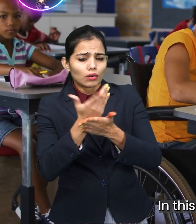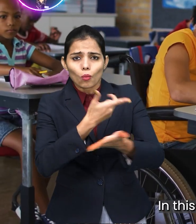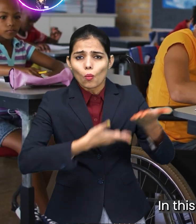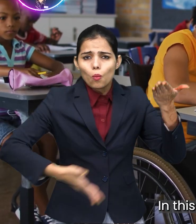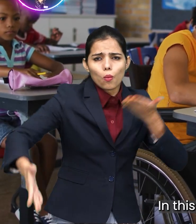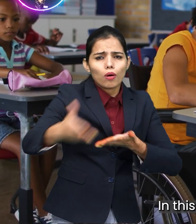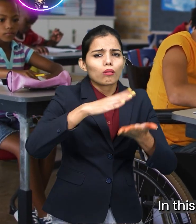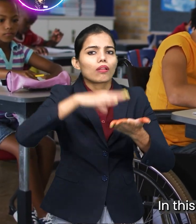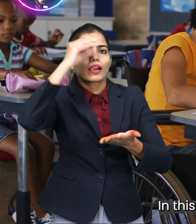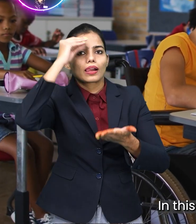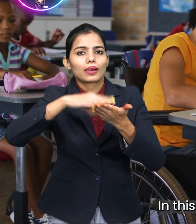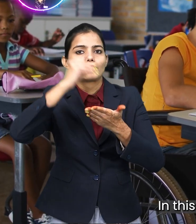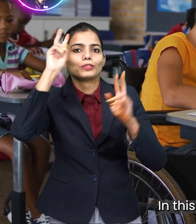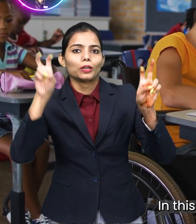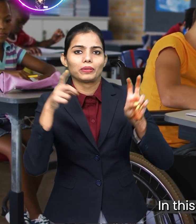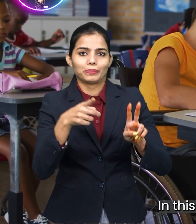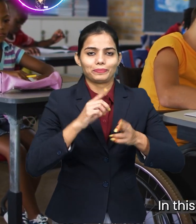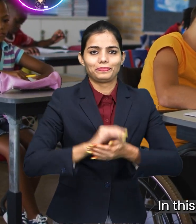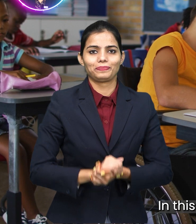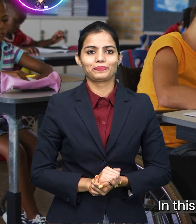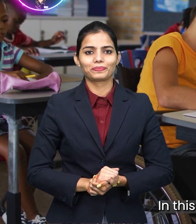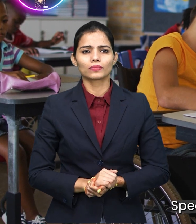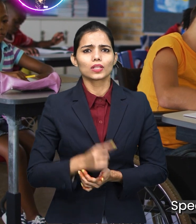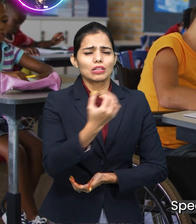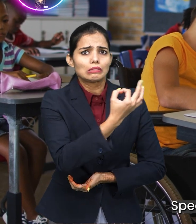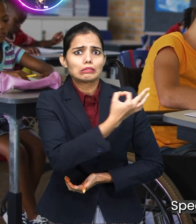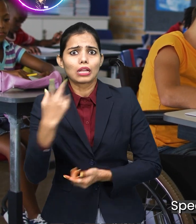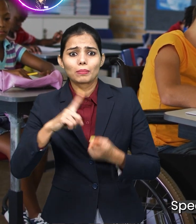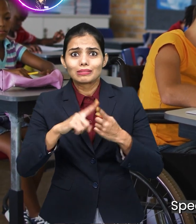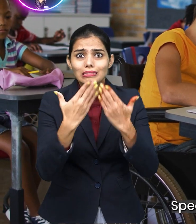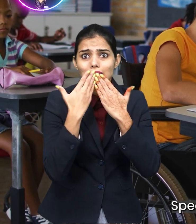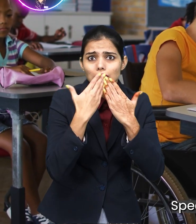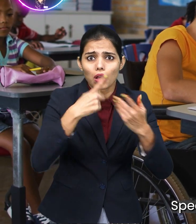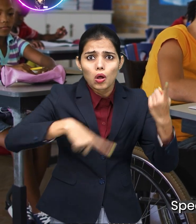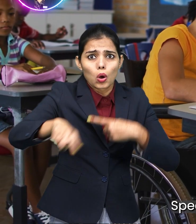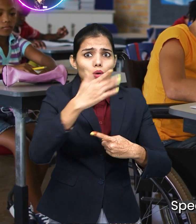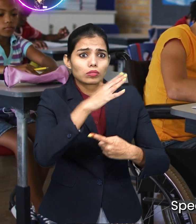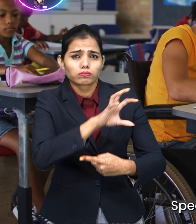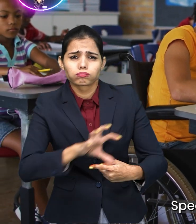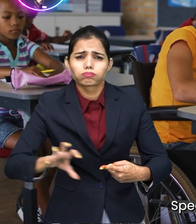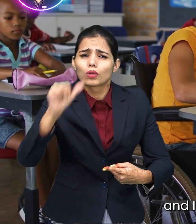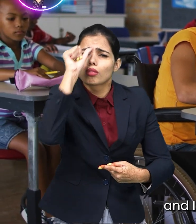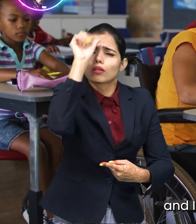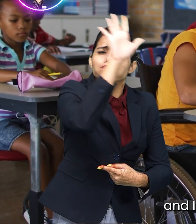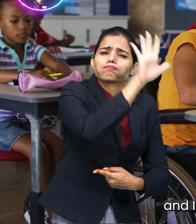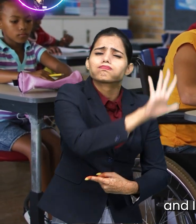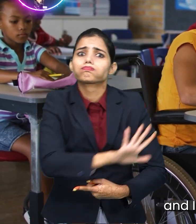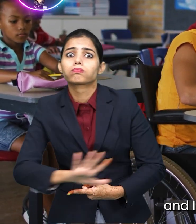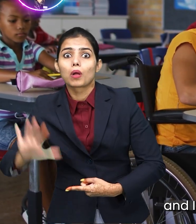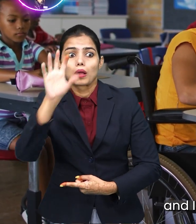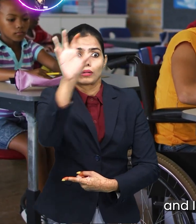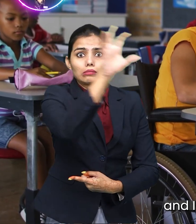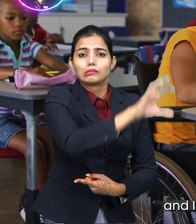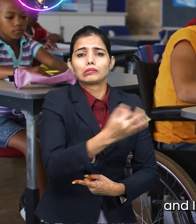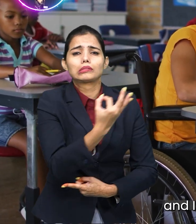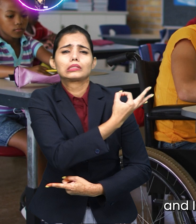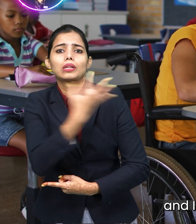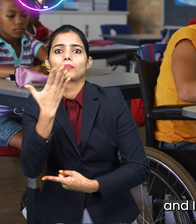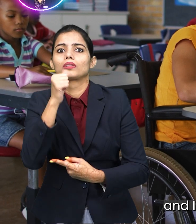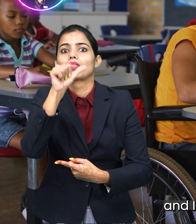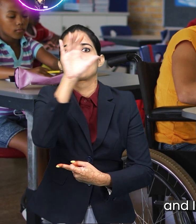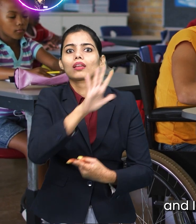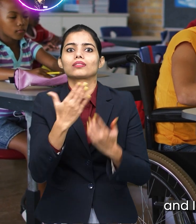In this session, we are learning special education schools and institutions across